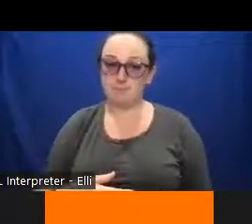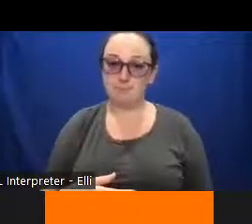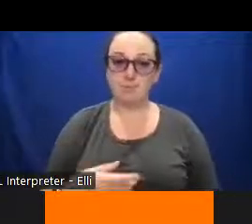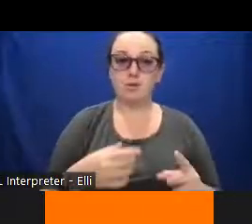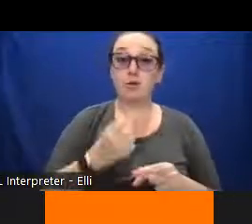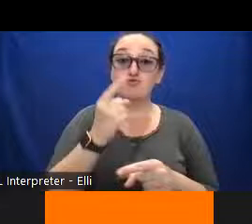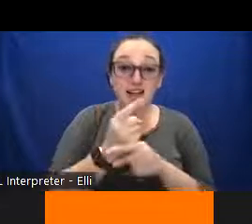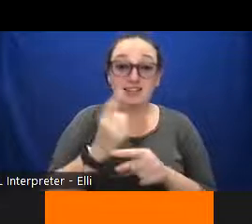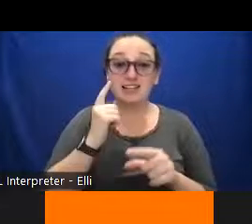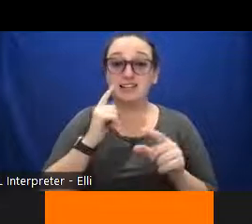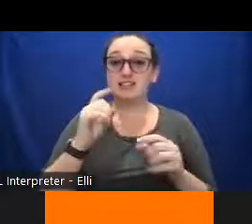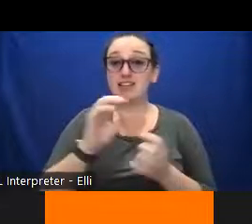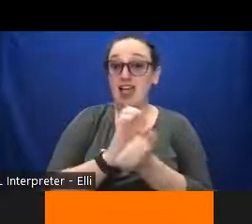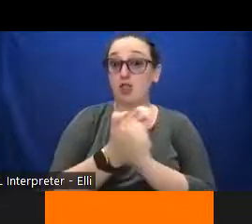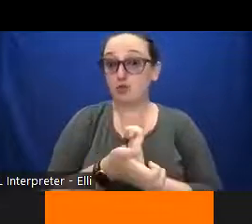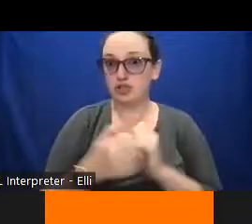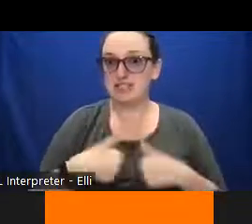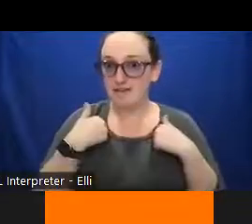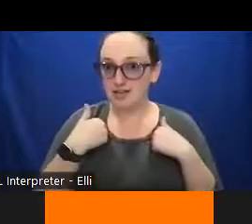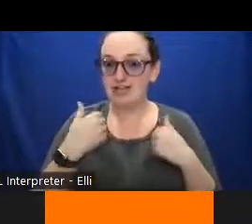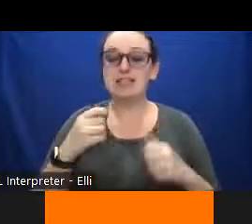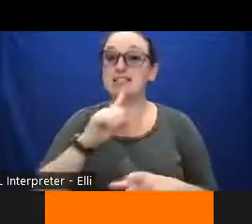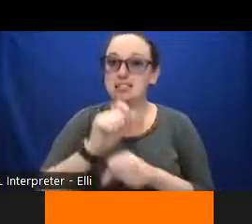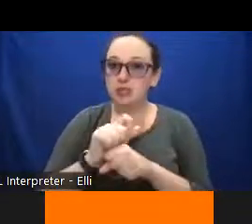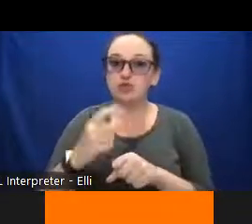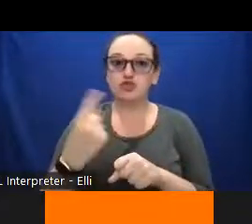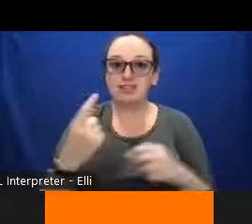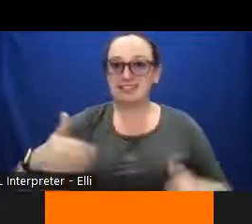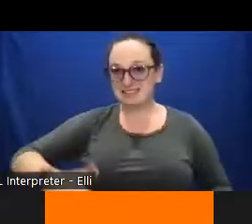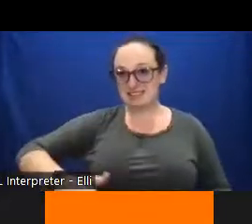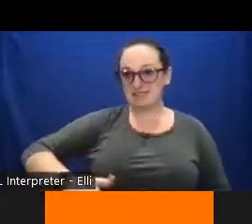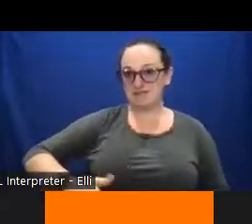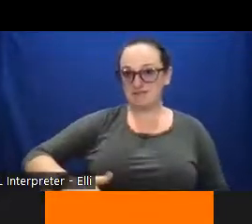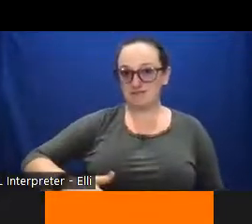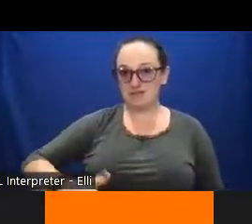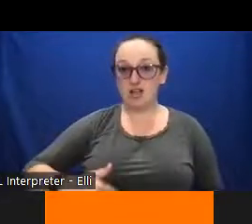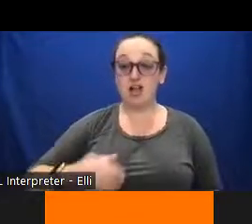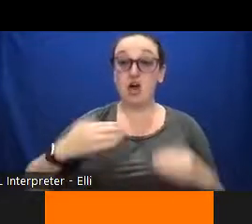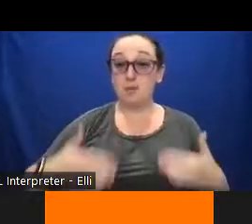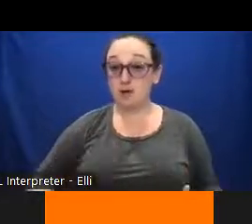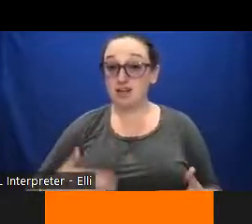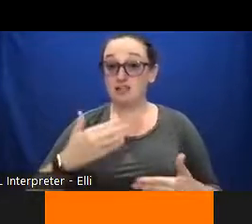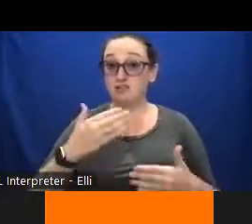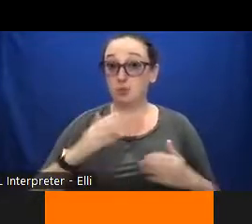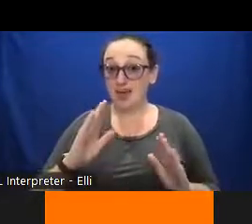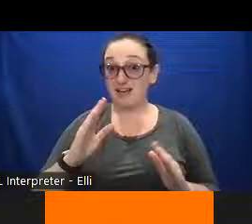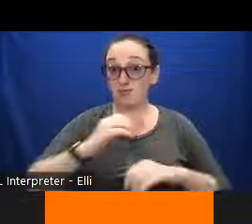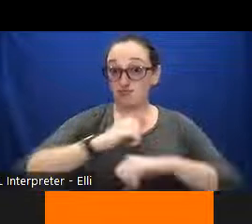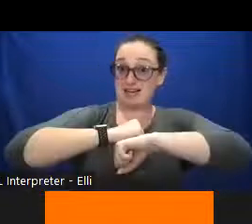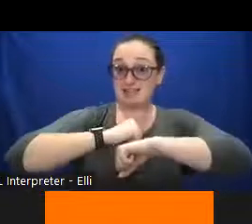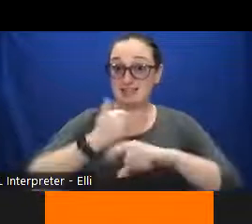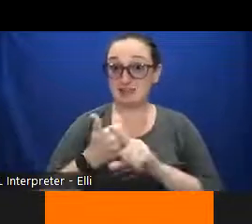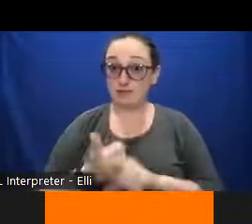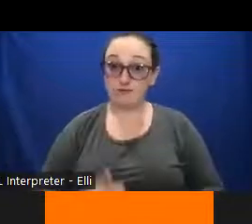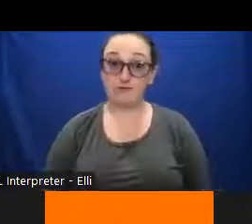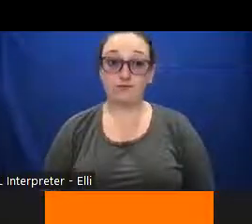mechanism, which is fast and instinctive. In essence, it's our body's very clever way of protecting us.